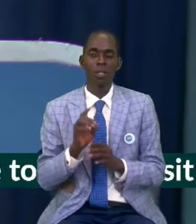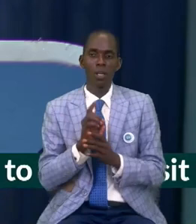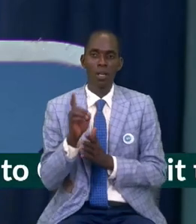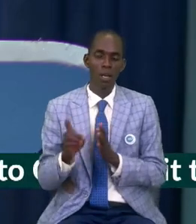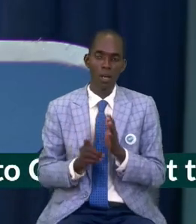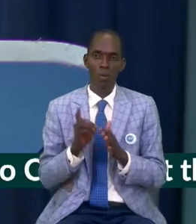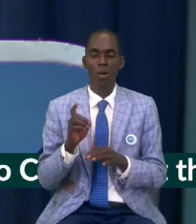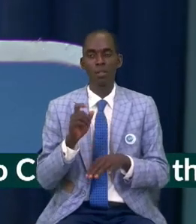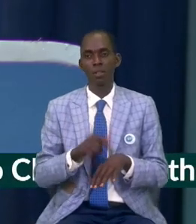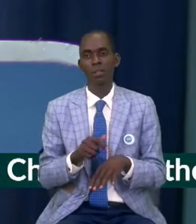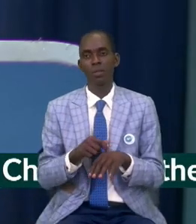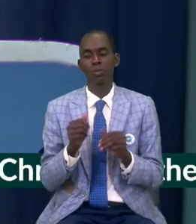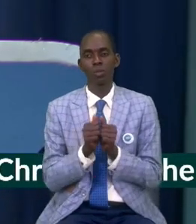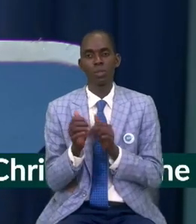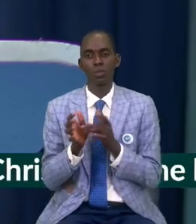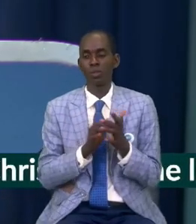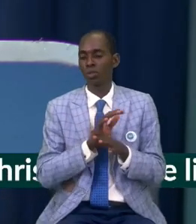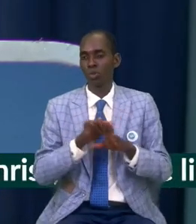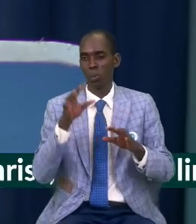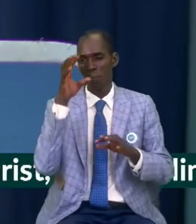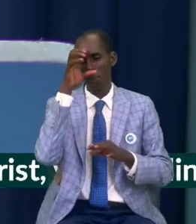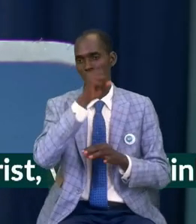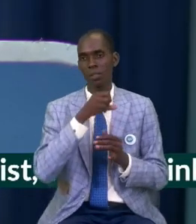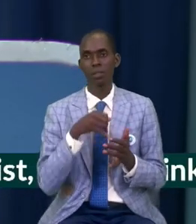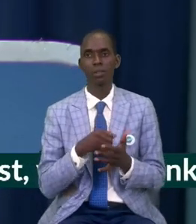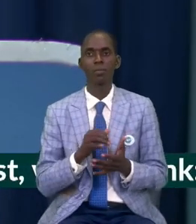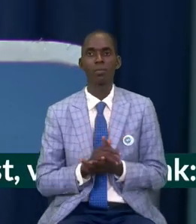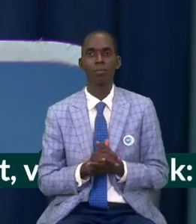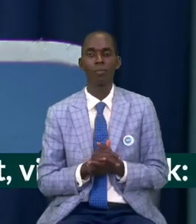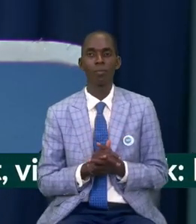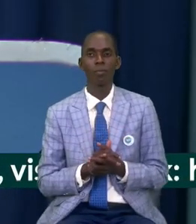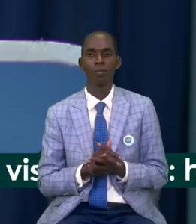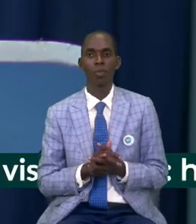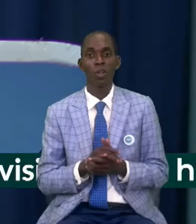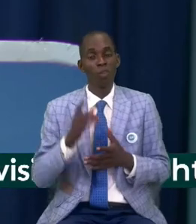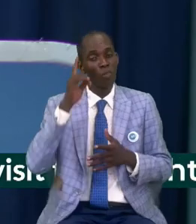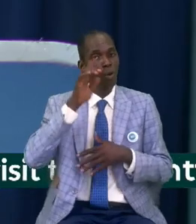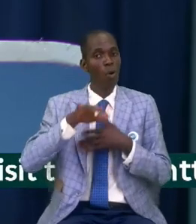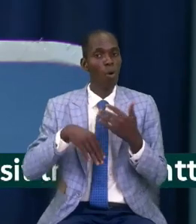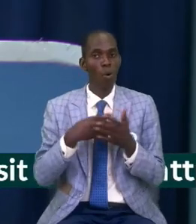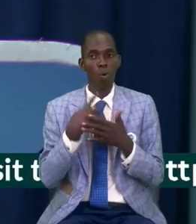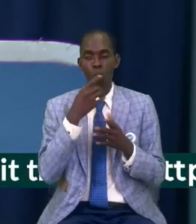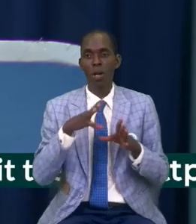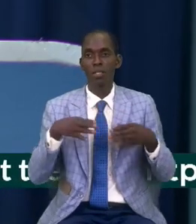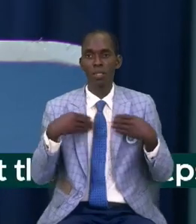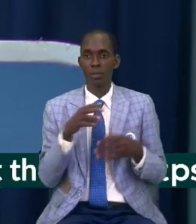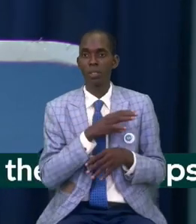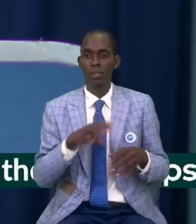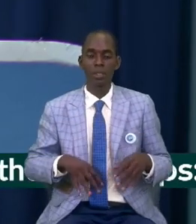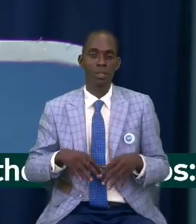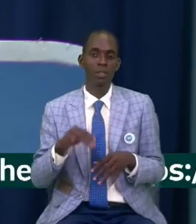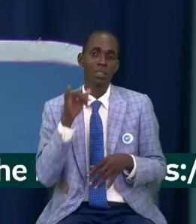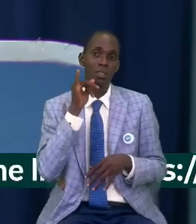And for all those who gave their life to Christ yesterday and today, we still have what we call banquet